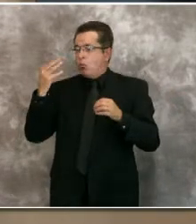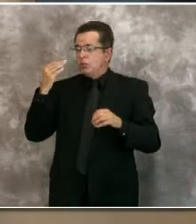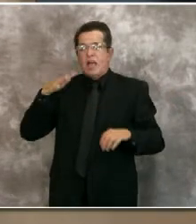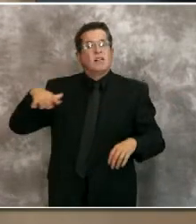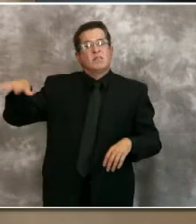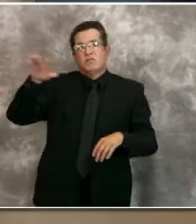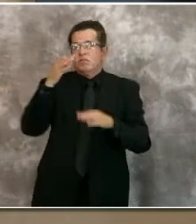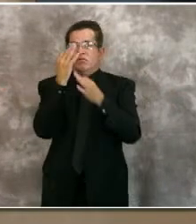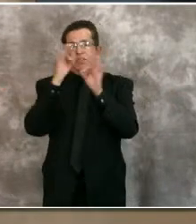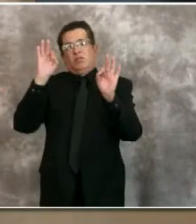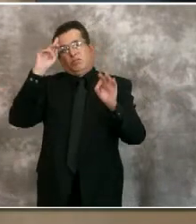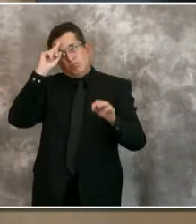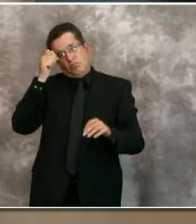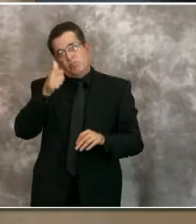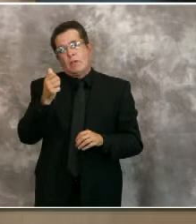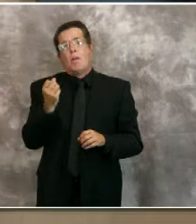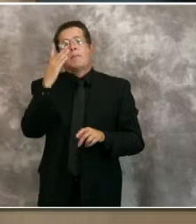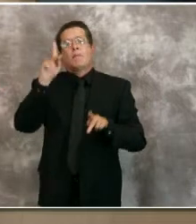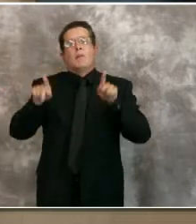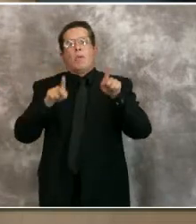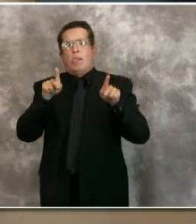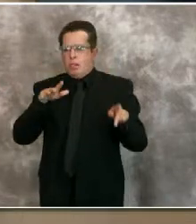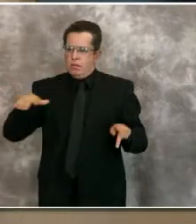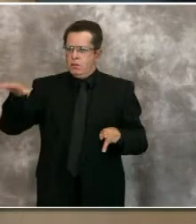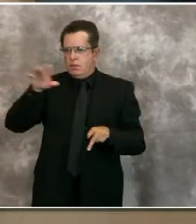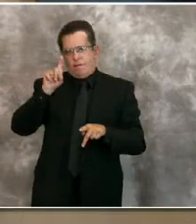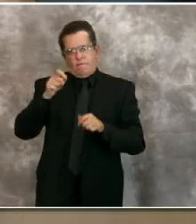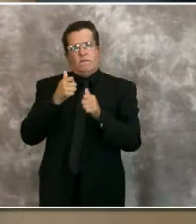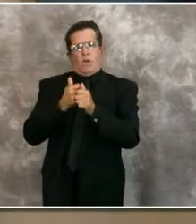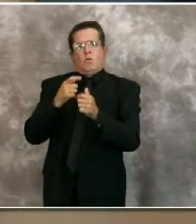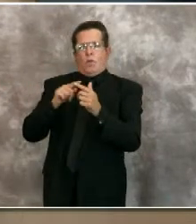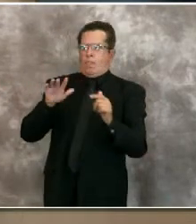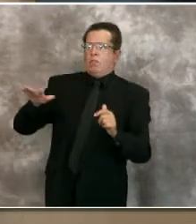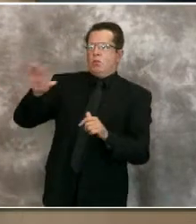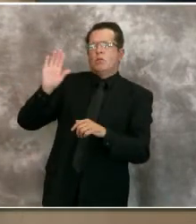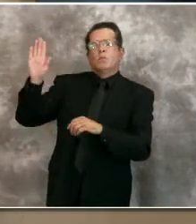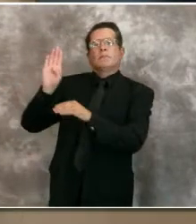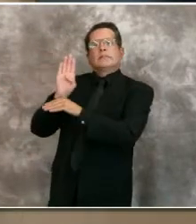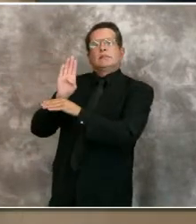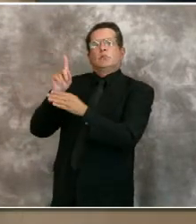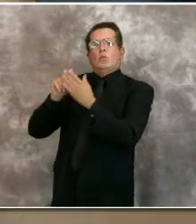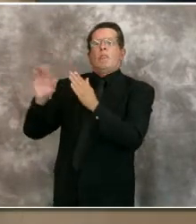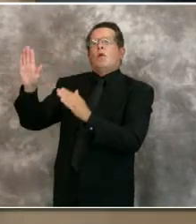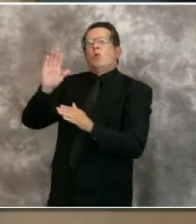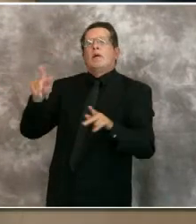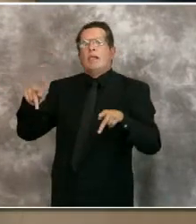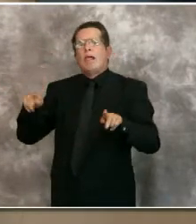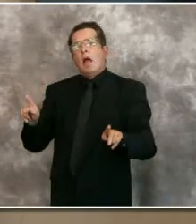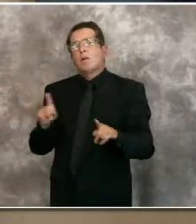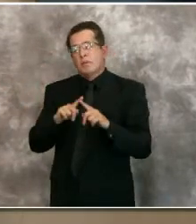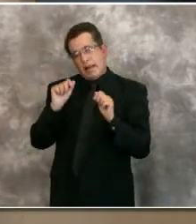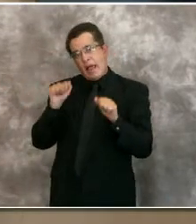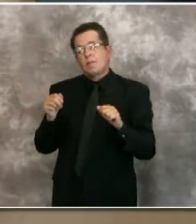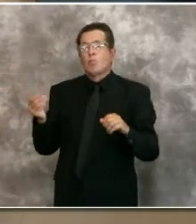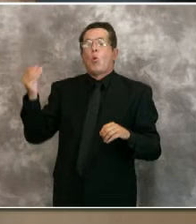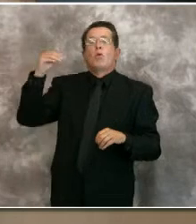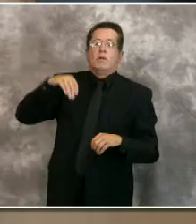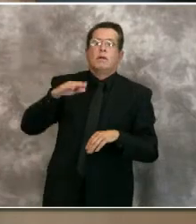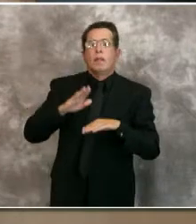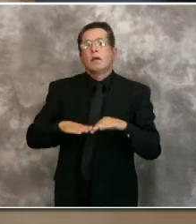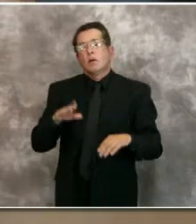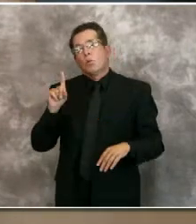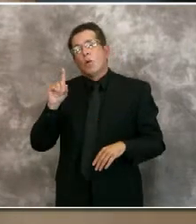people, provided that the natural terrain where the event is taking place allows for the physical distancing of individuals. The governor